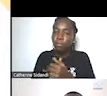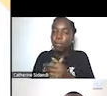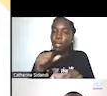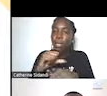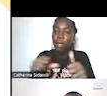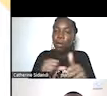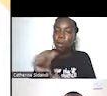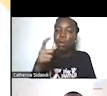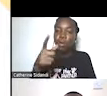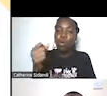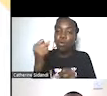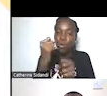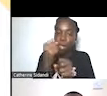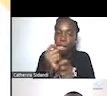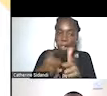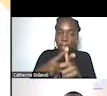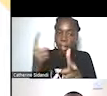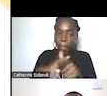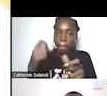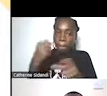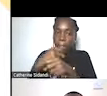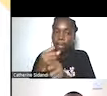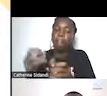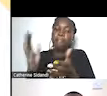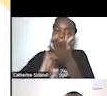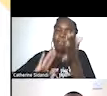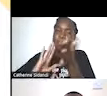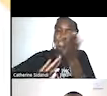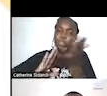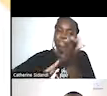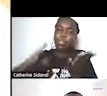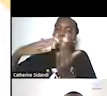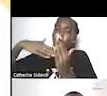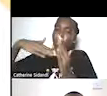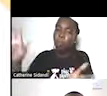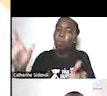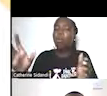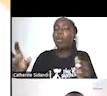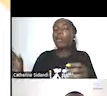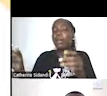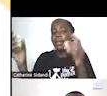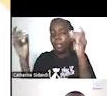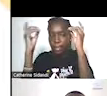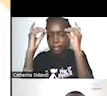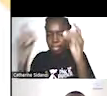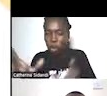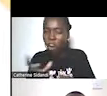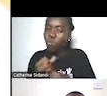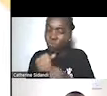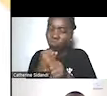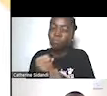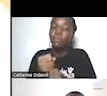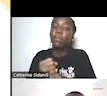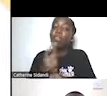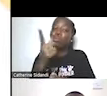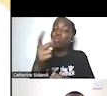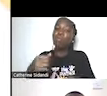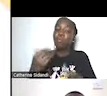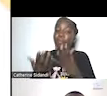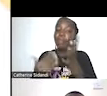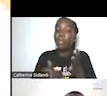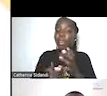make faster and more confident decisions. Yes, this is making faster decisions in that you already have some information that you can